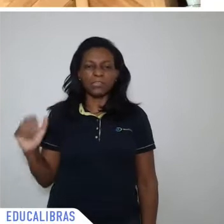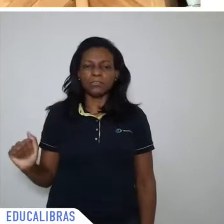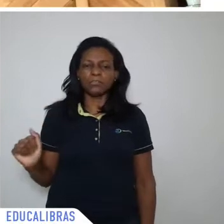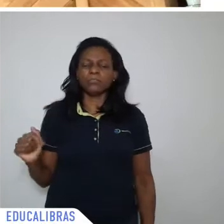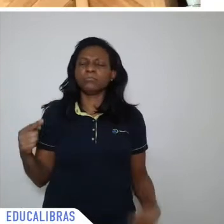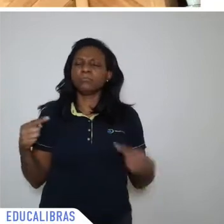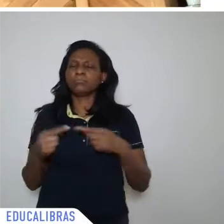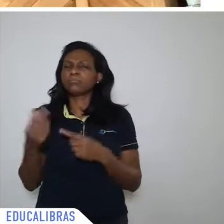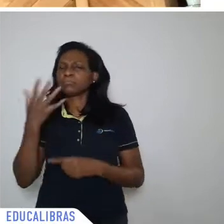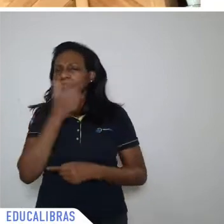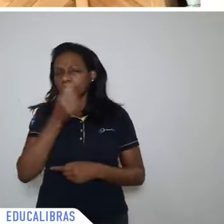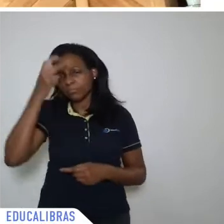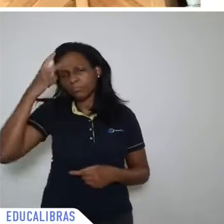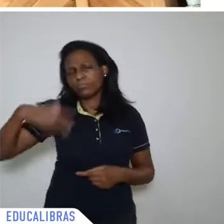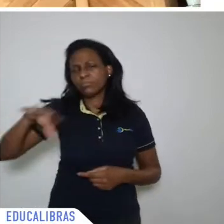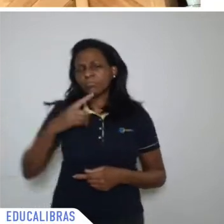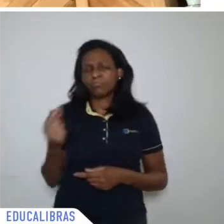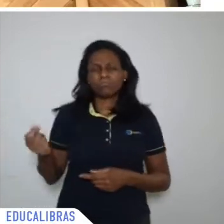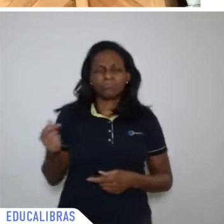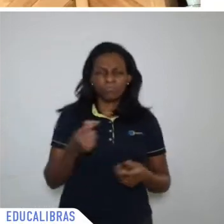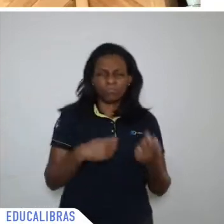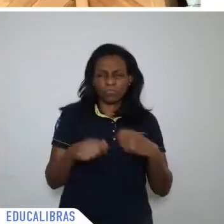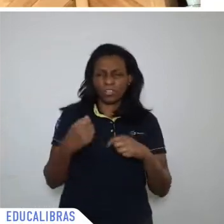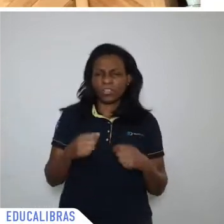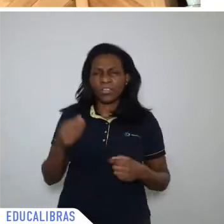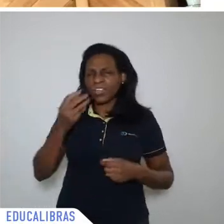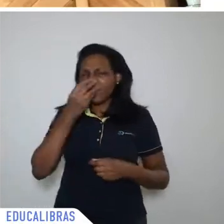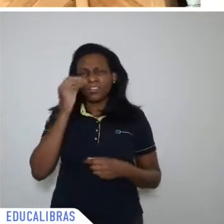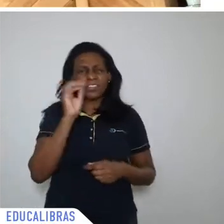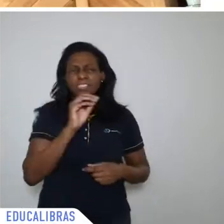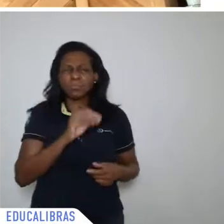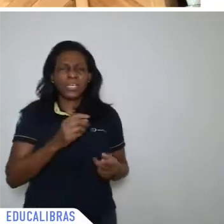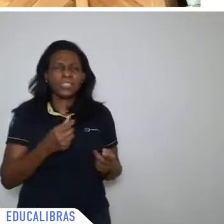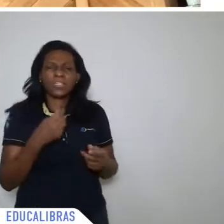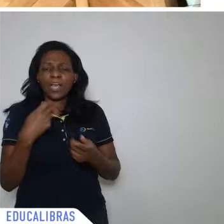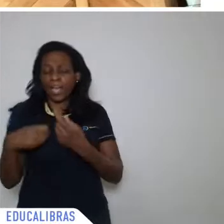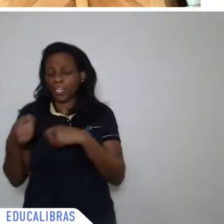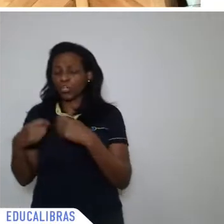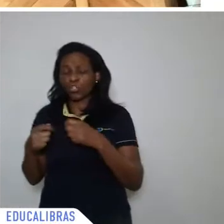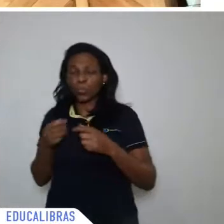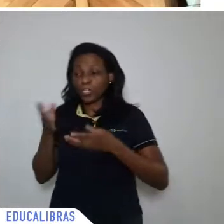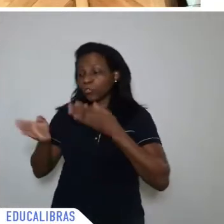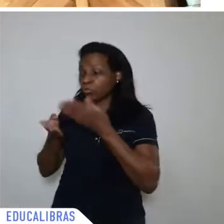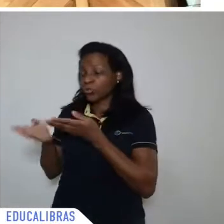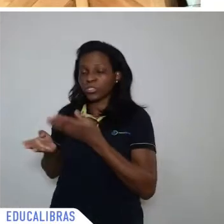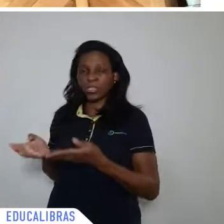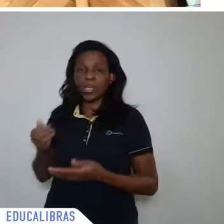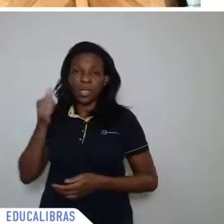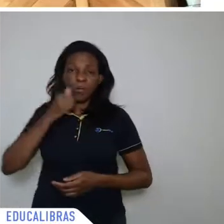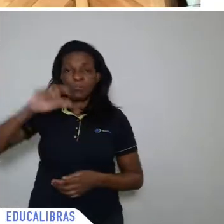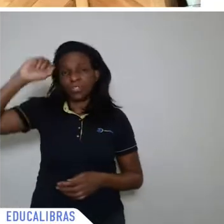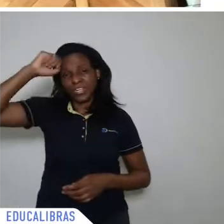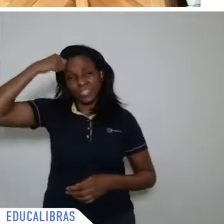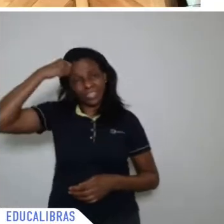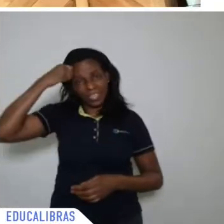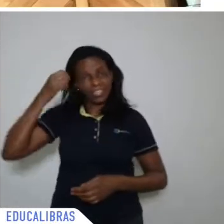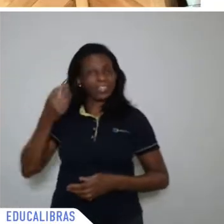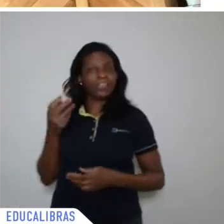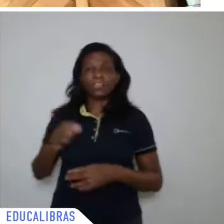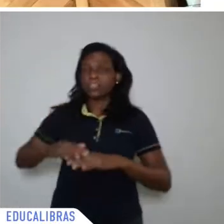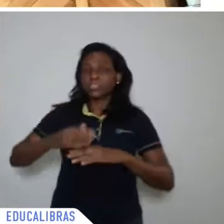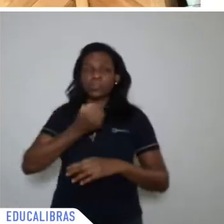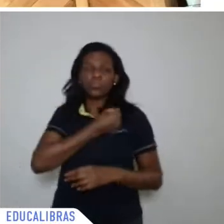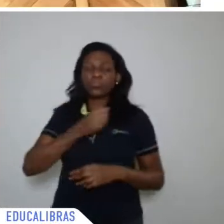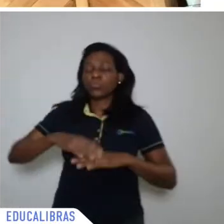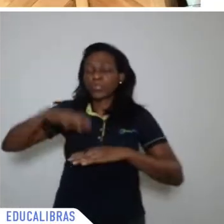that has been imposed of saving two people and saving the economy, it surpasses the economy of care. The Black women are